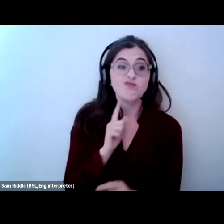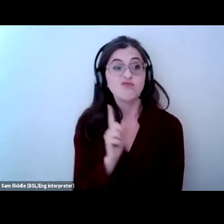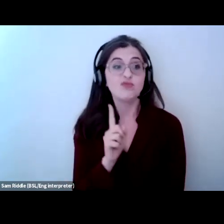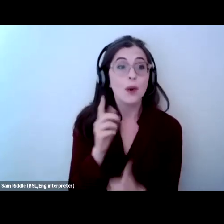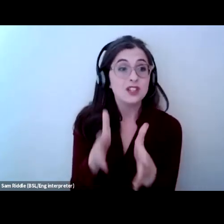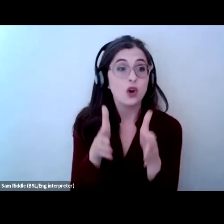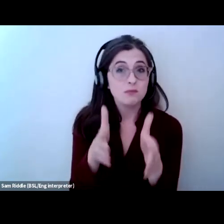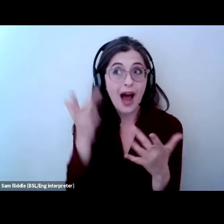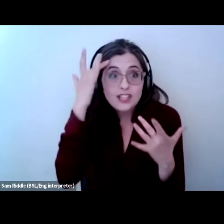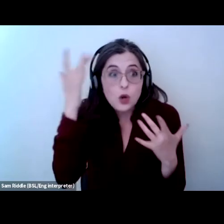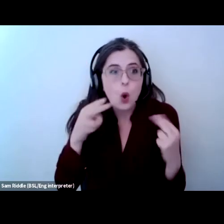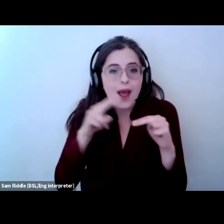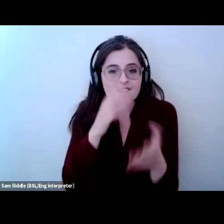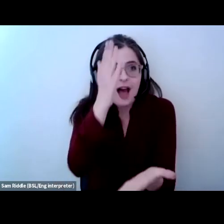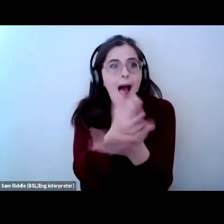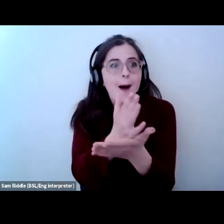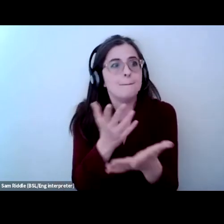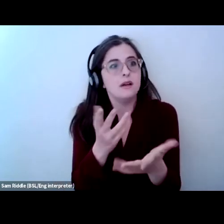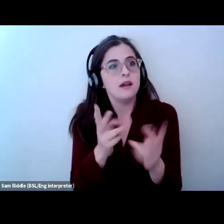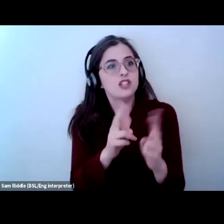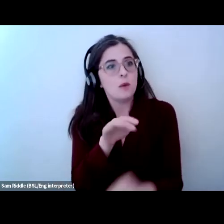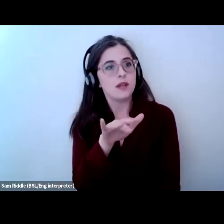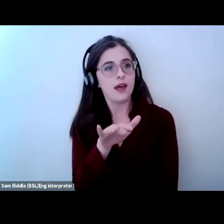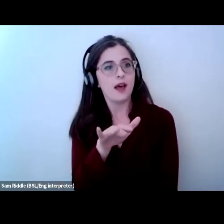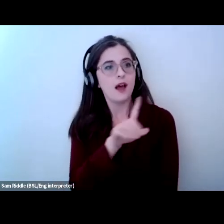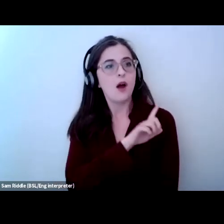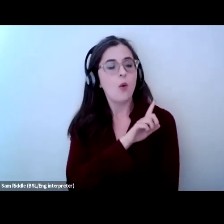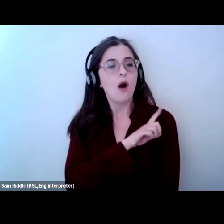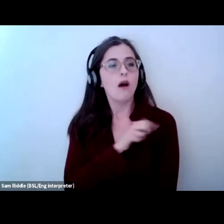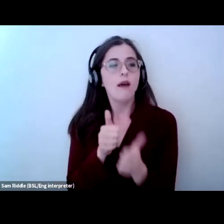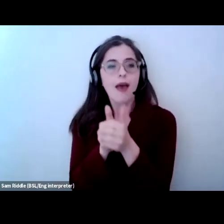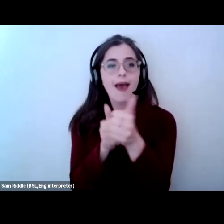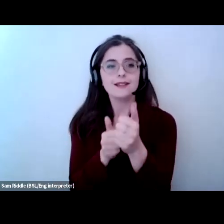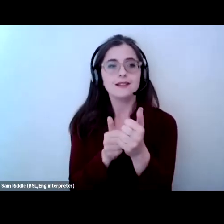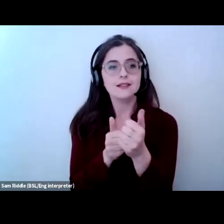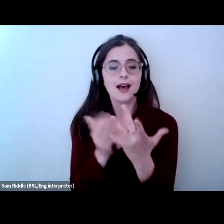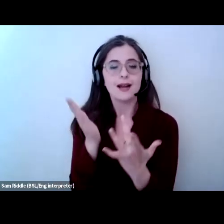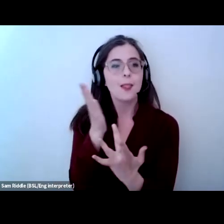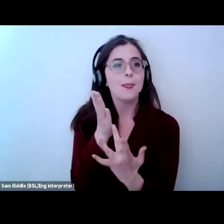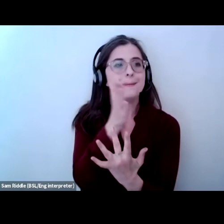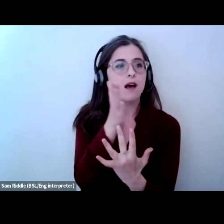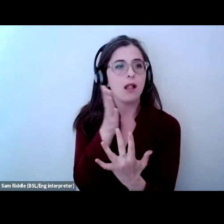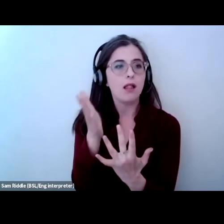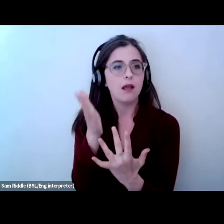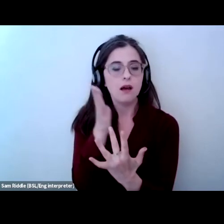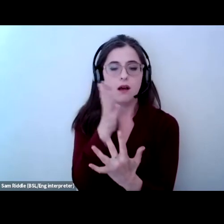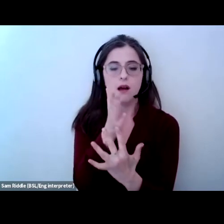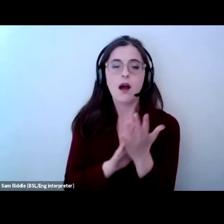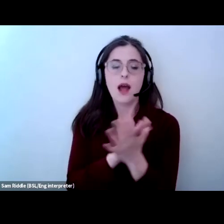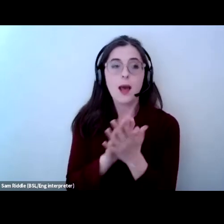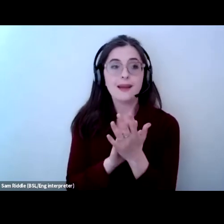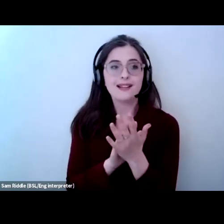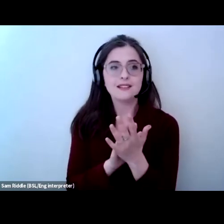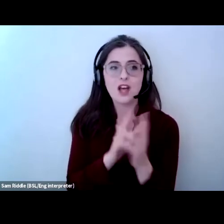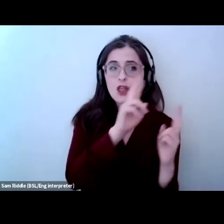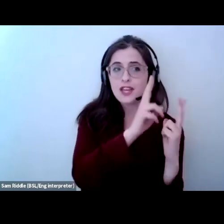what happens is the agencies operate as middlemen in the middle, and there's no communication between the interpreter and the deaf